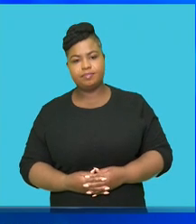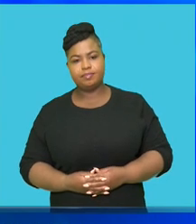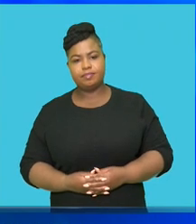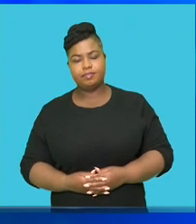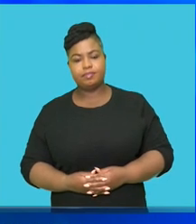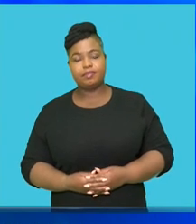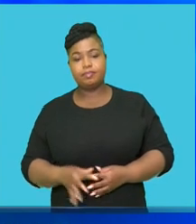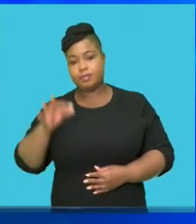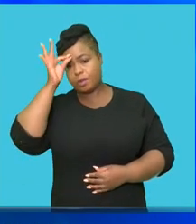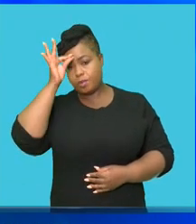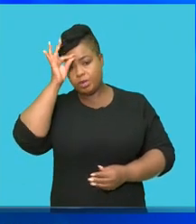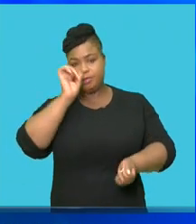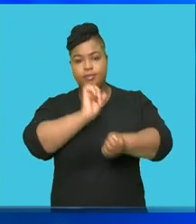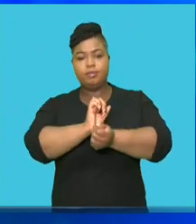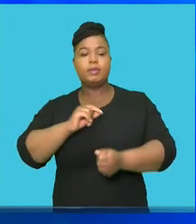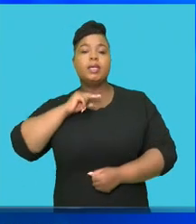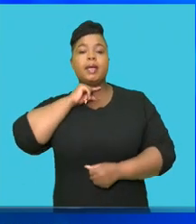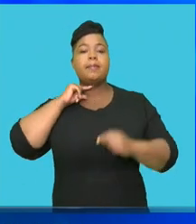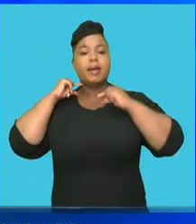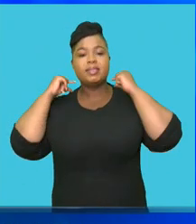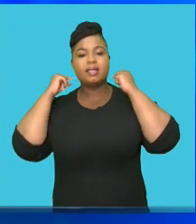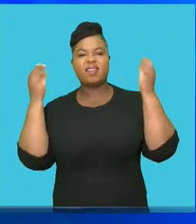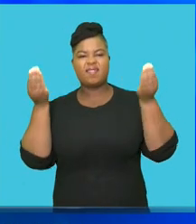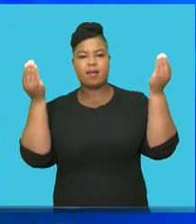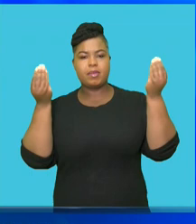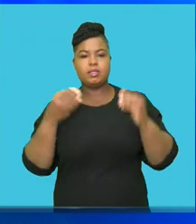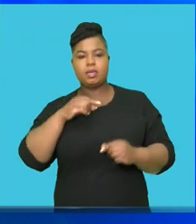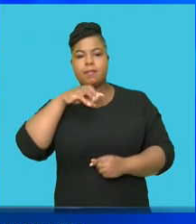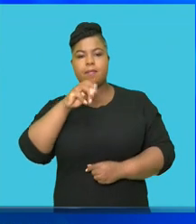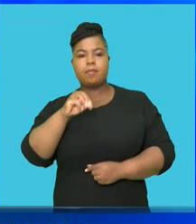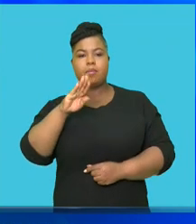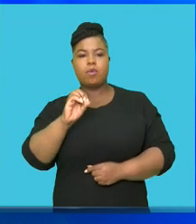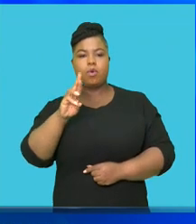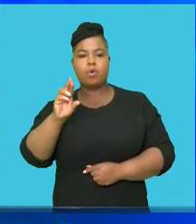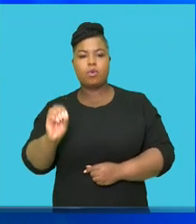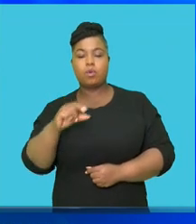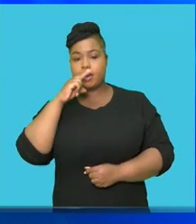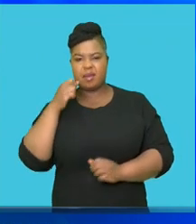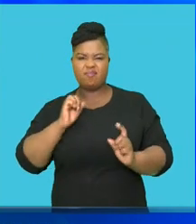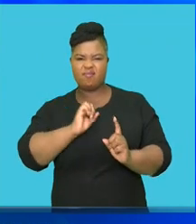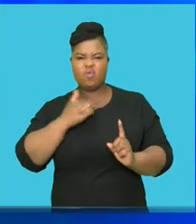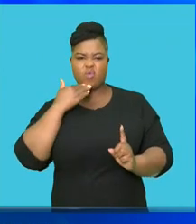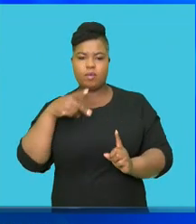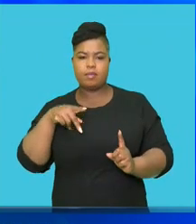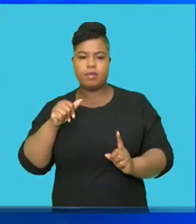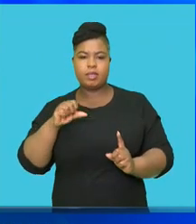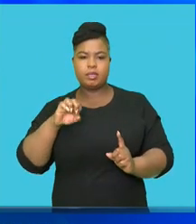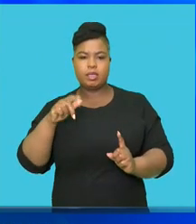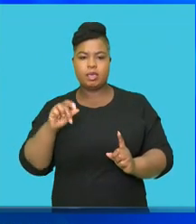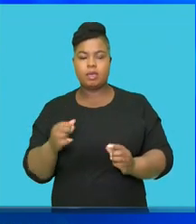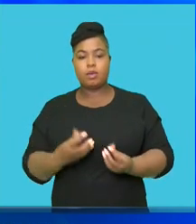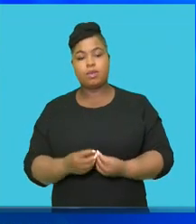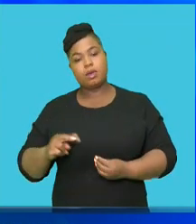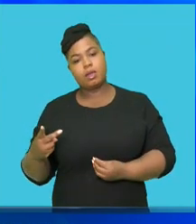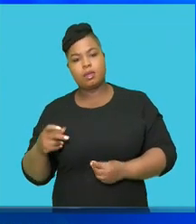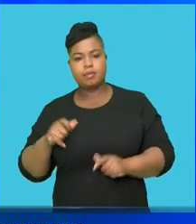Ama polisa abambe umfundis umporo o wazwayo o kamala kelo kwenene kupasi kamazuneng kwa kwenye nabanie abakhane